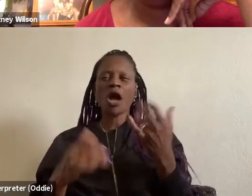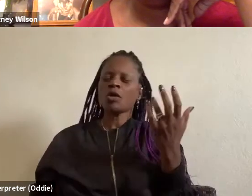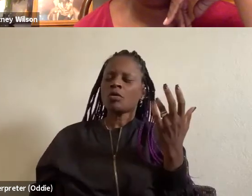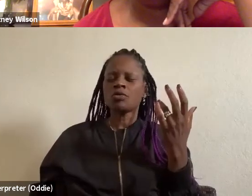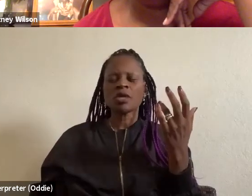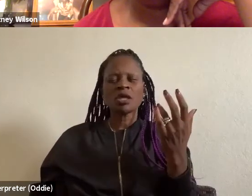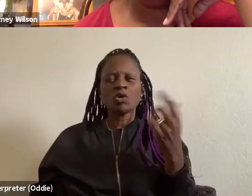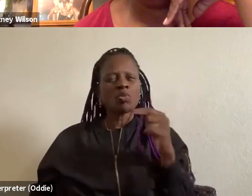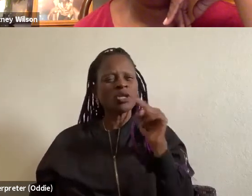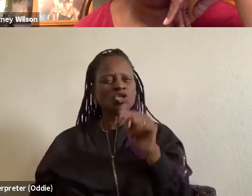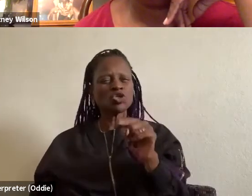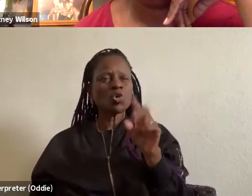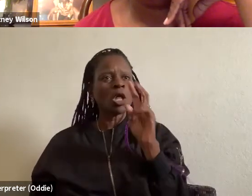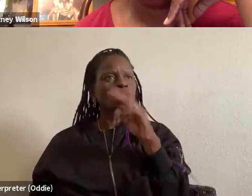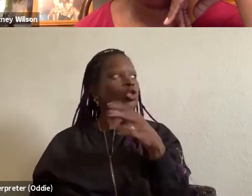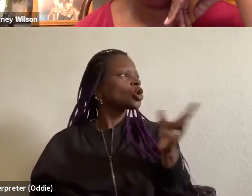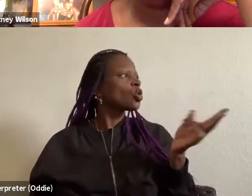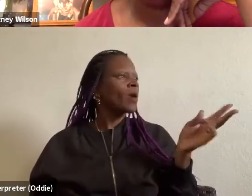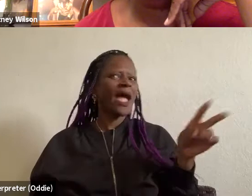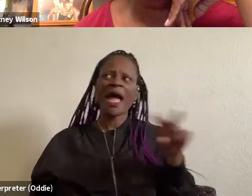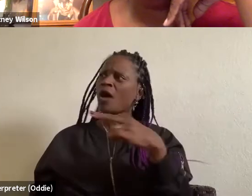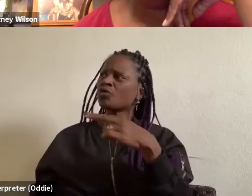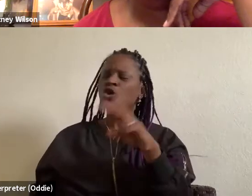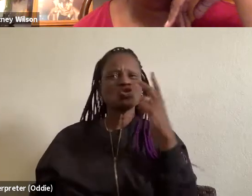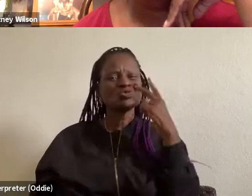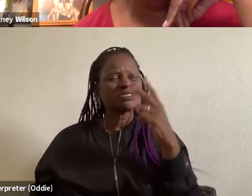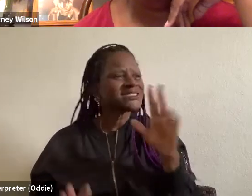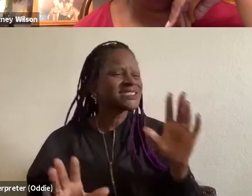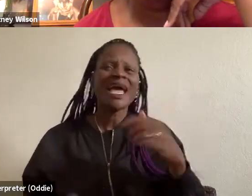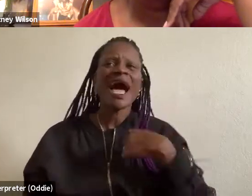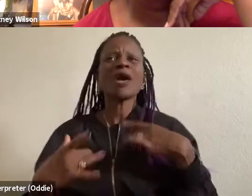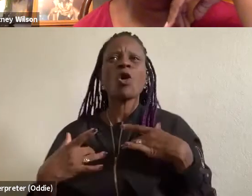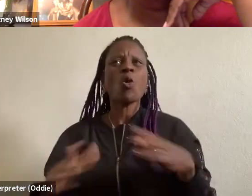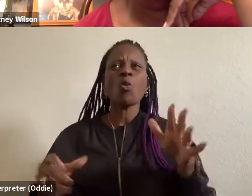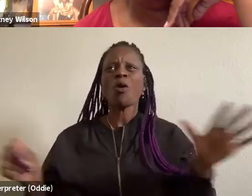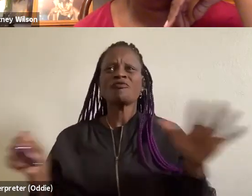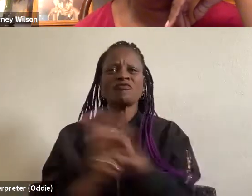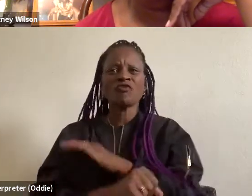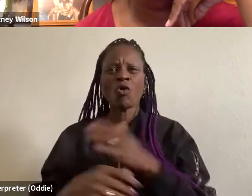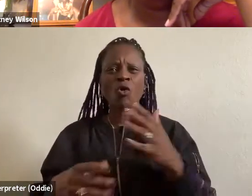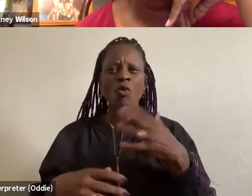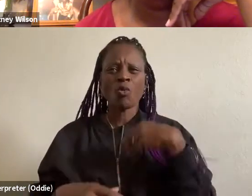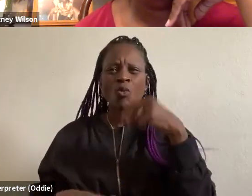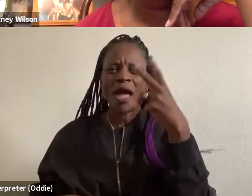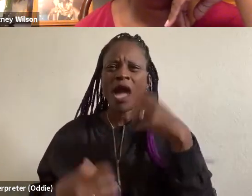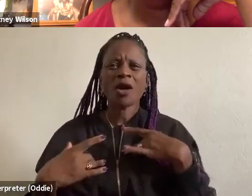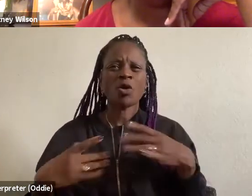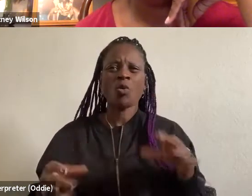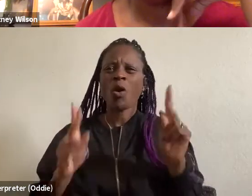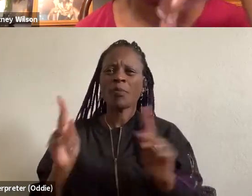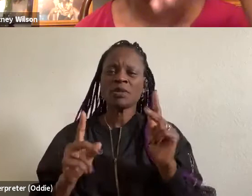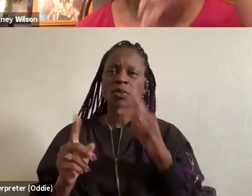you should be the one to say, no, I don't want to do an all white panel. I don't want to do a panel that just has people that look like me on it,